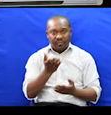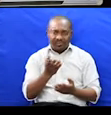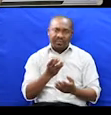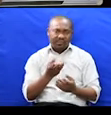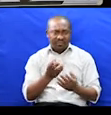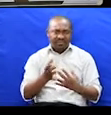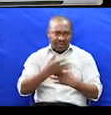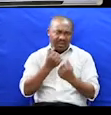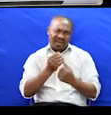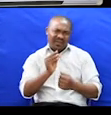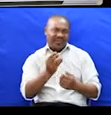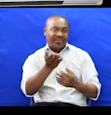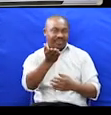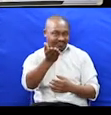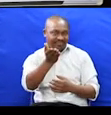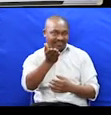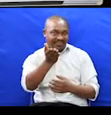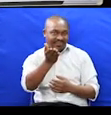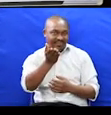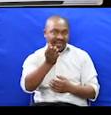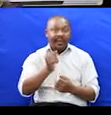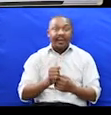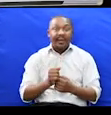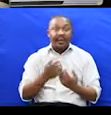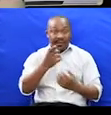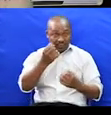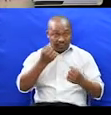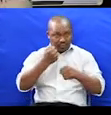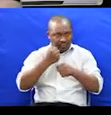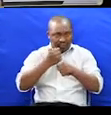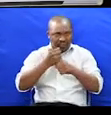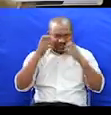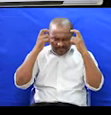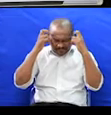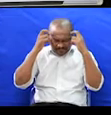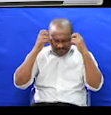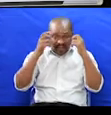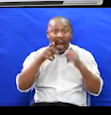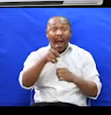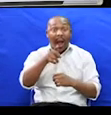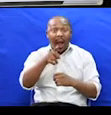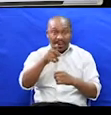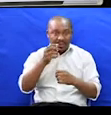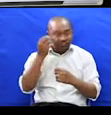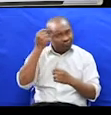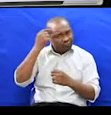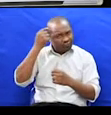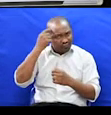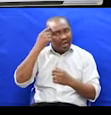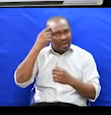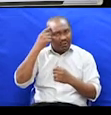Just a few questions to warm up your brain. To warm up your